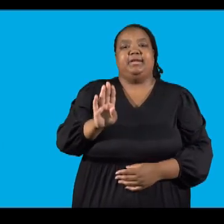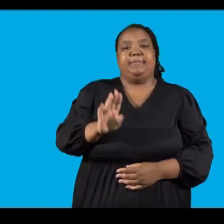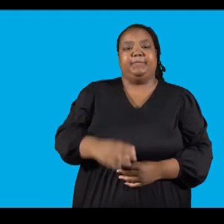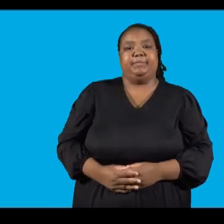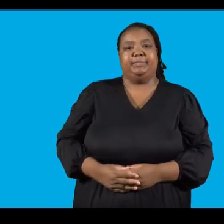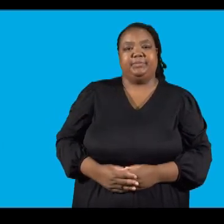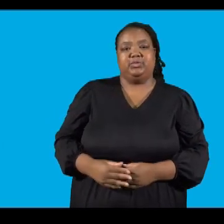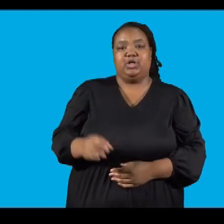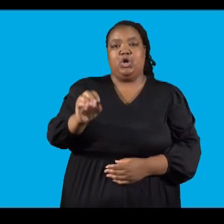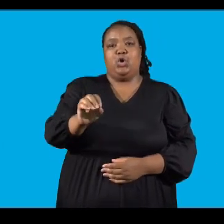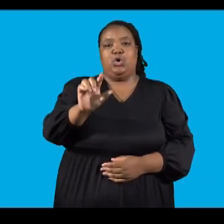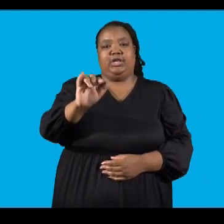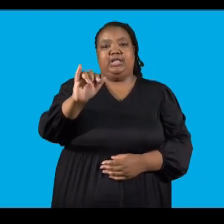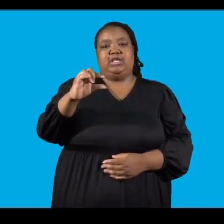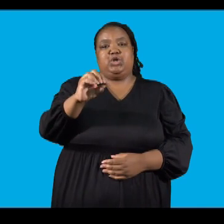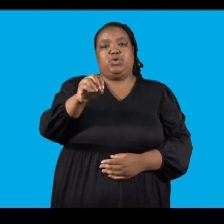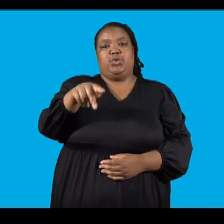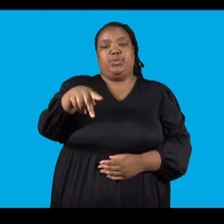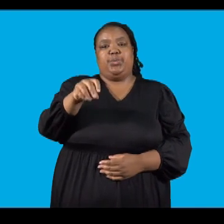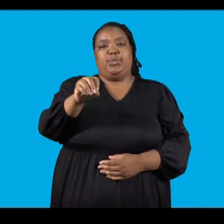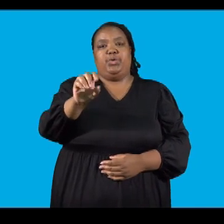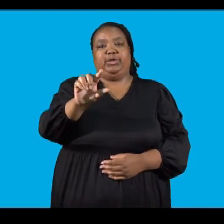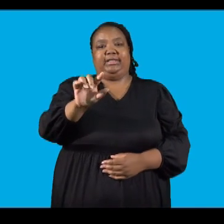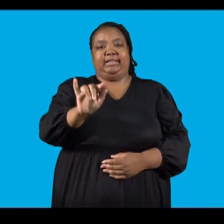is B, that is oligopoly.